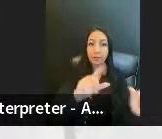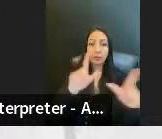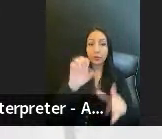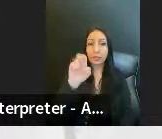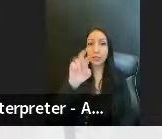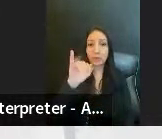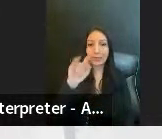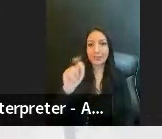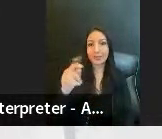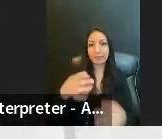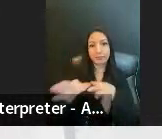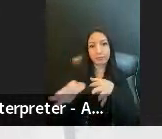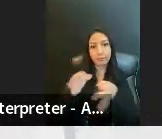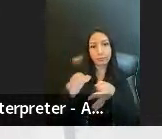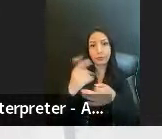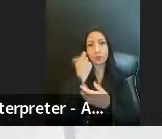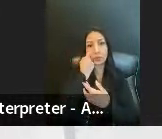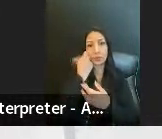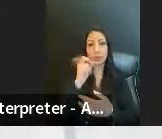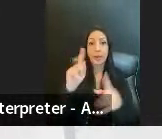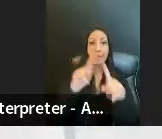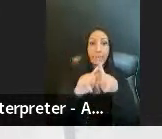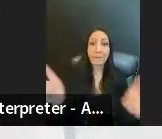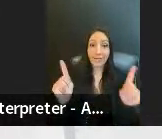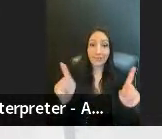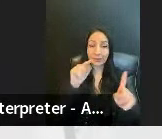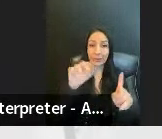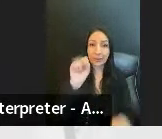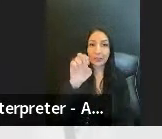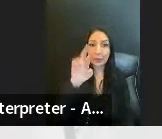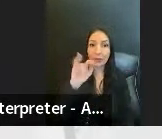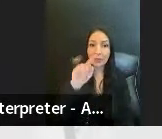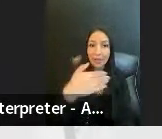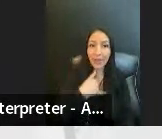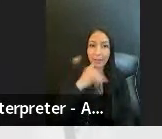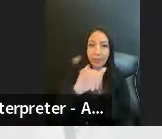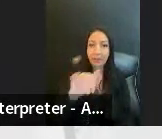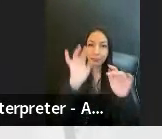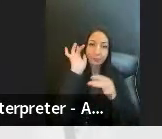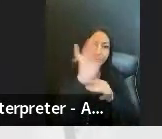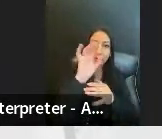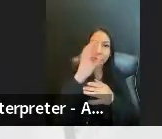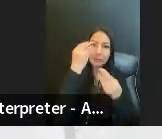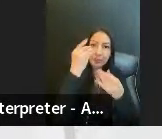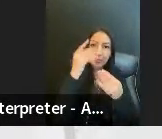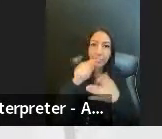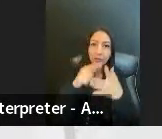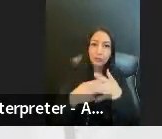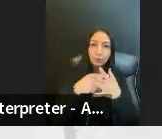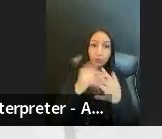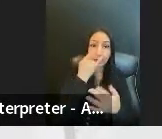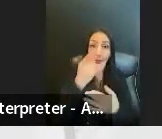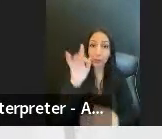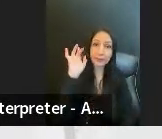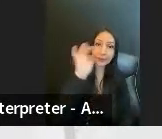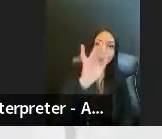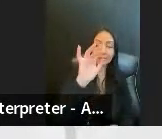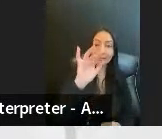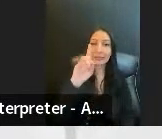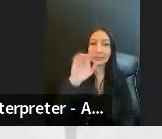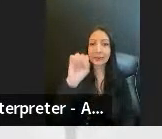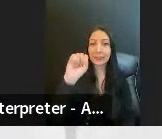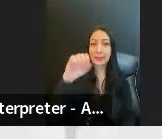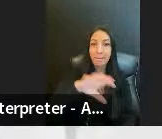you through earlier, but Sarit had this toggle to data tool. If you click displacement